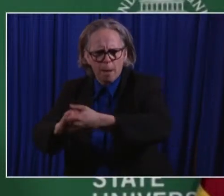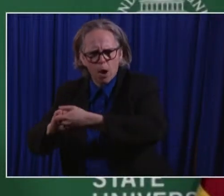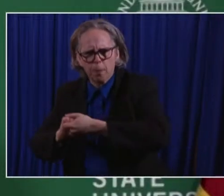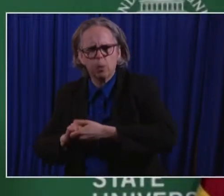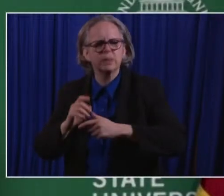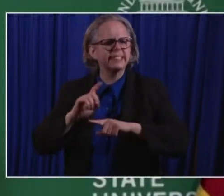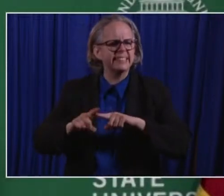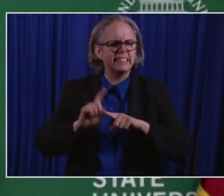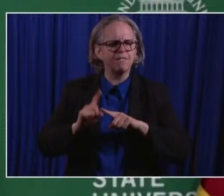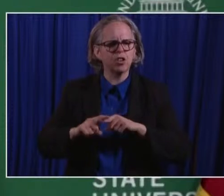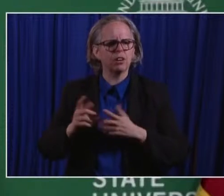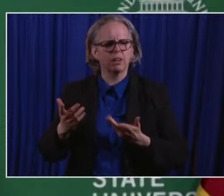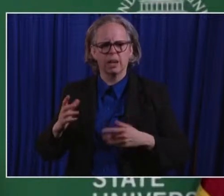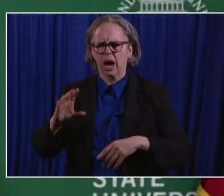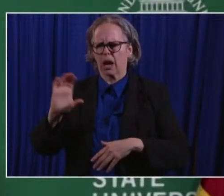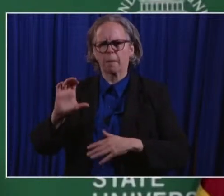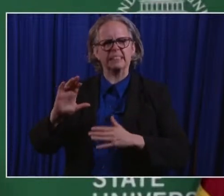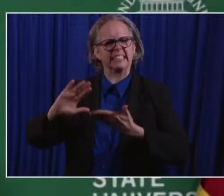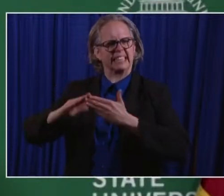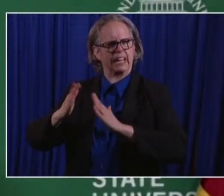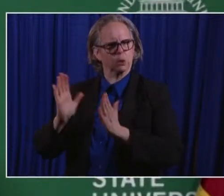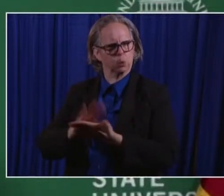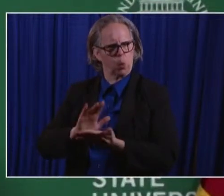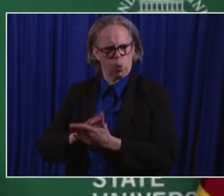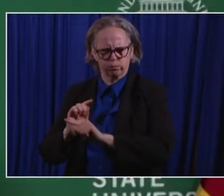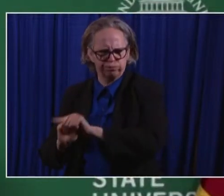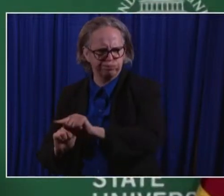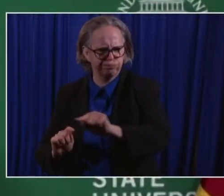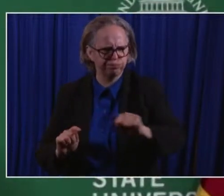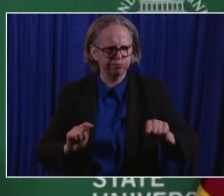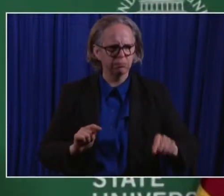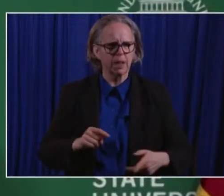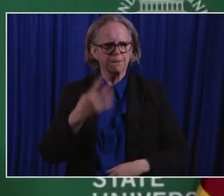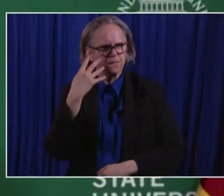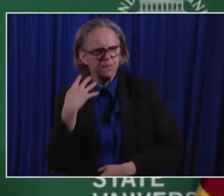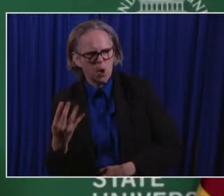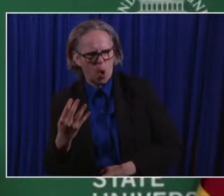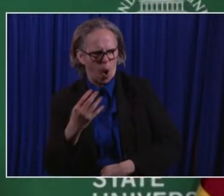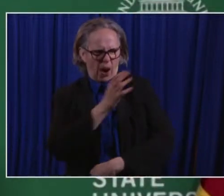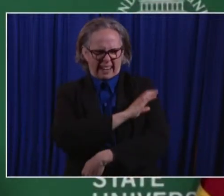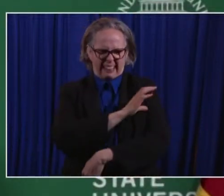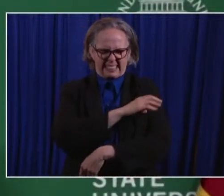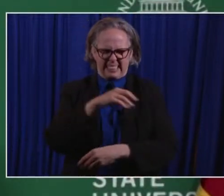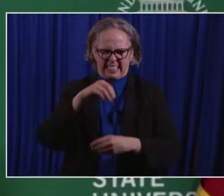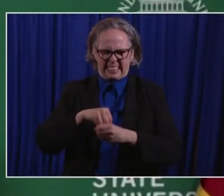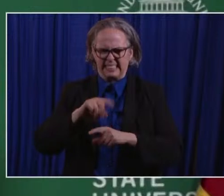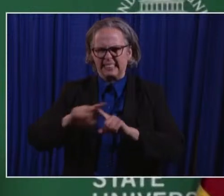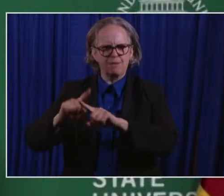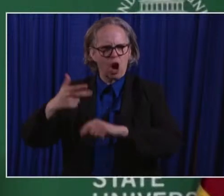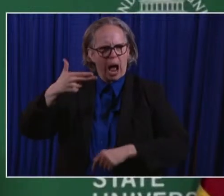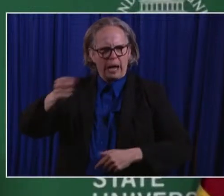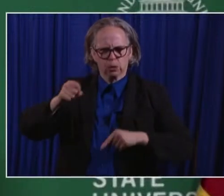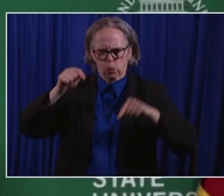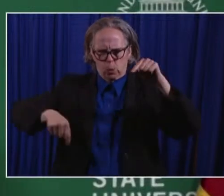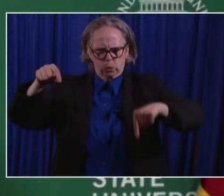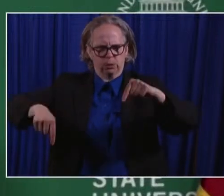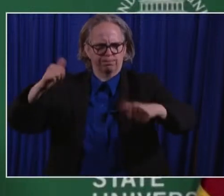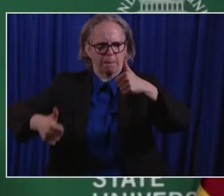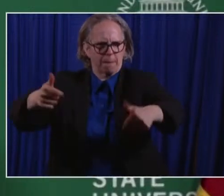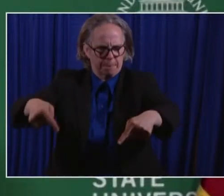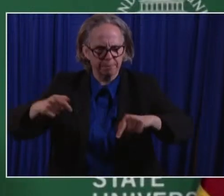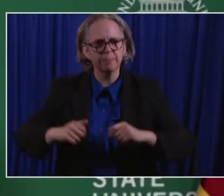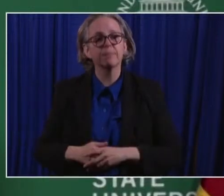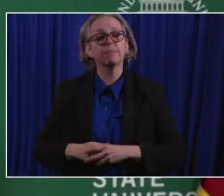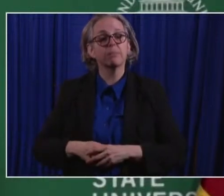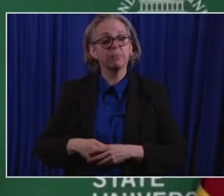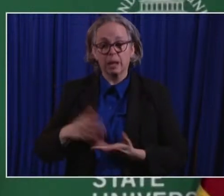schools began Monday for Columbus City School students who met the age criteria. The school system is providing transportation